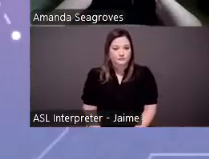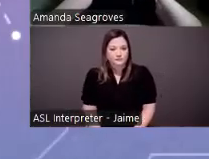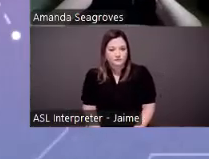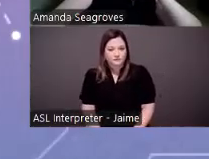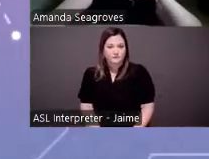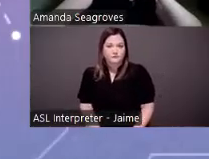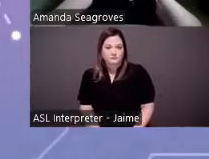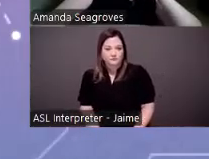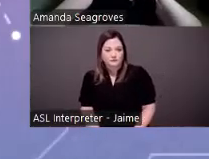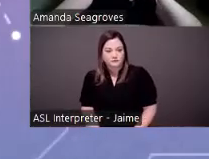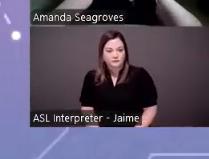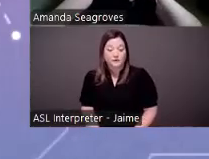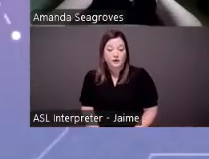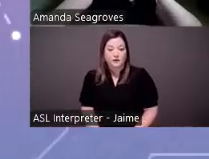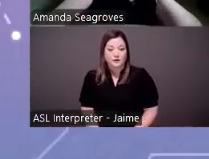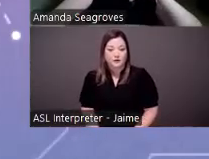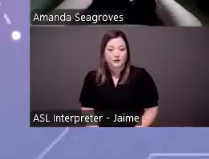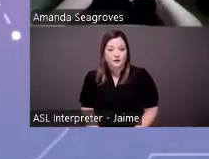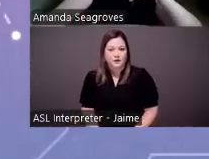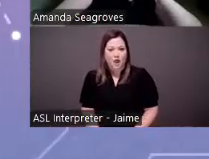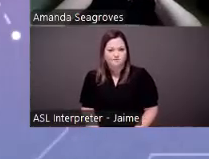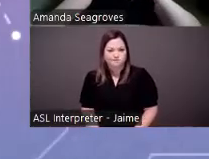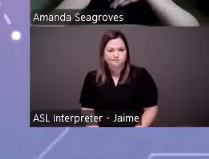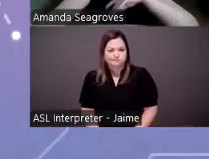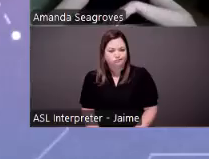to. Oh,